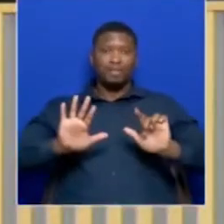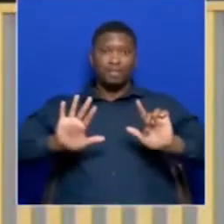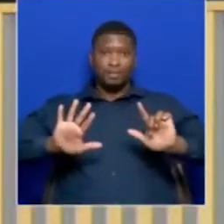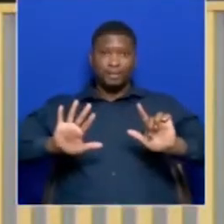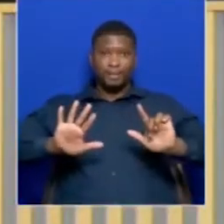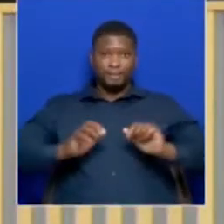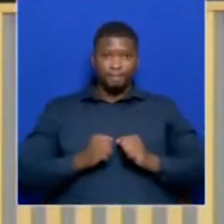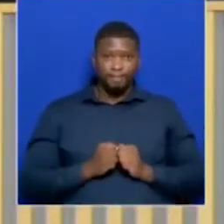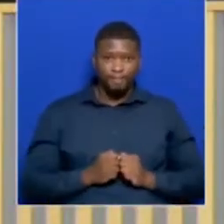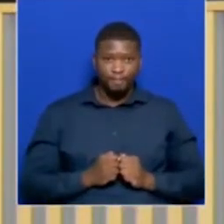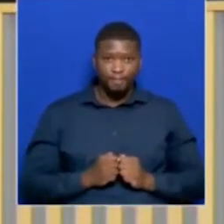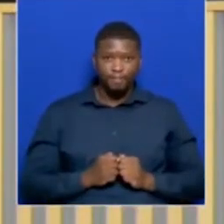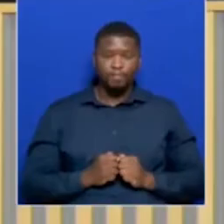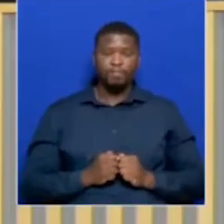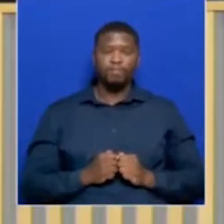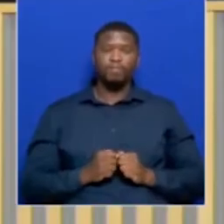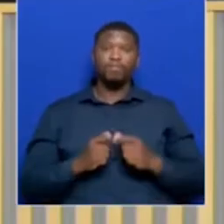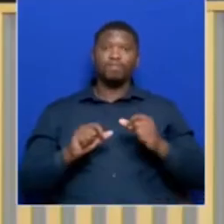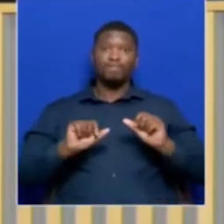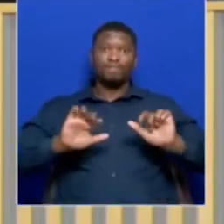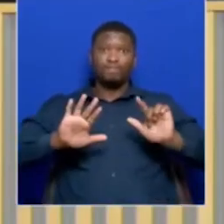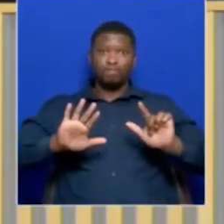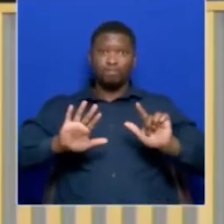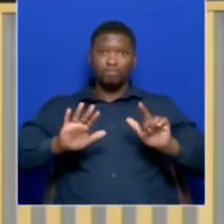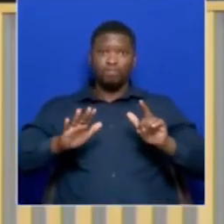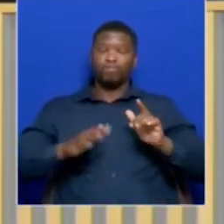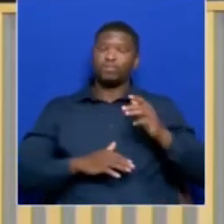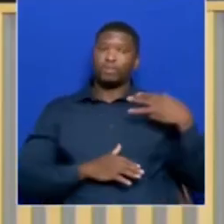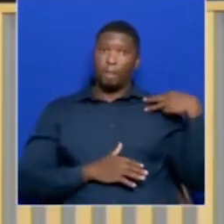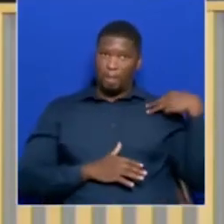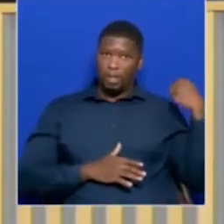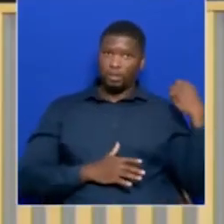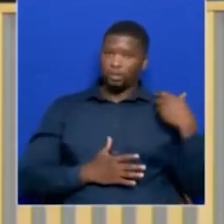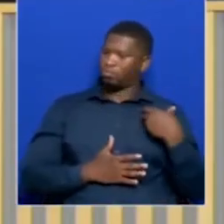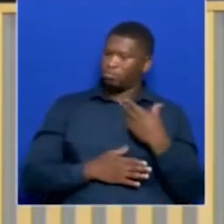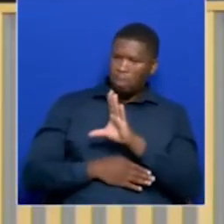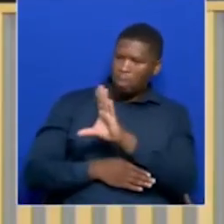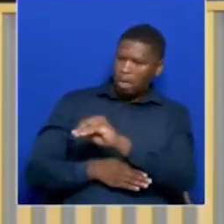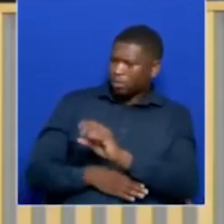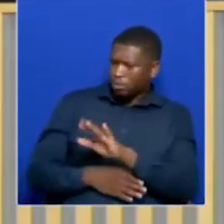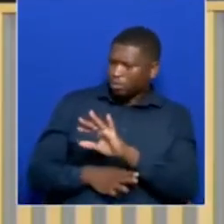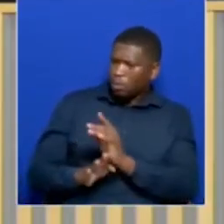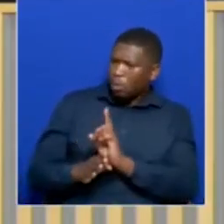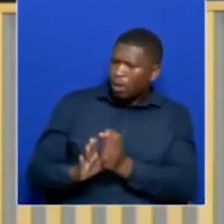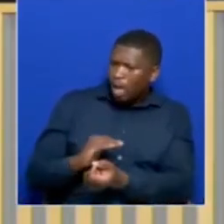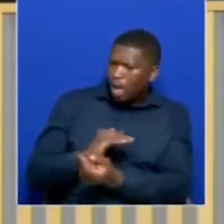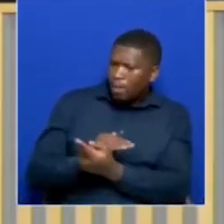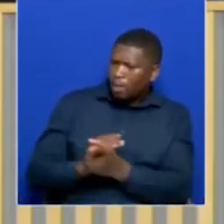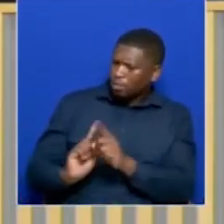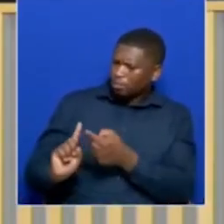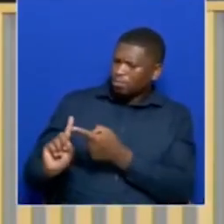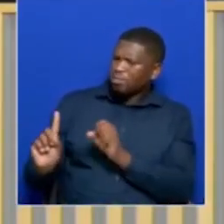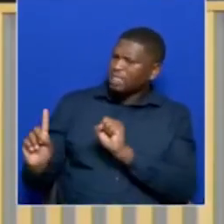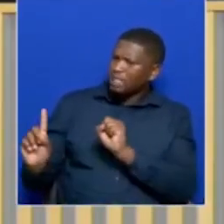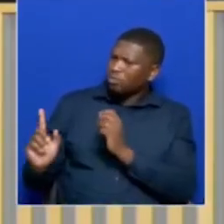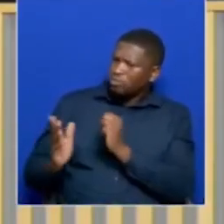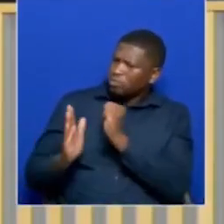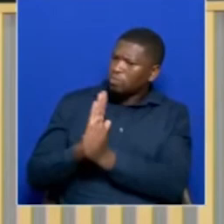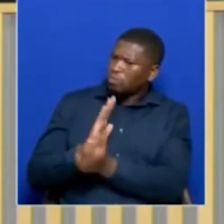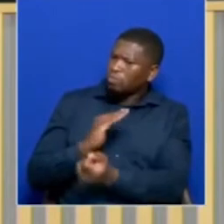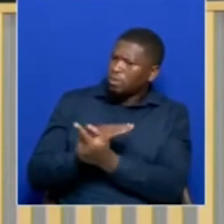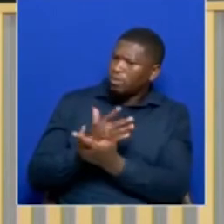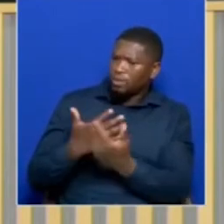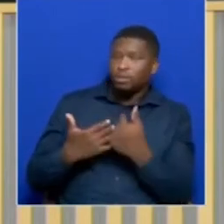In paragraph 7, he then asked me as to what happened leading to the killing of Cindy Somakaka. And I informed him